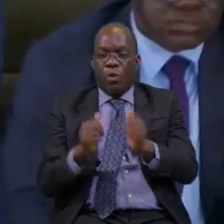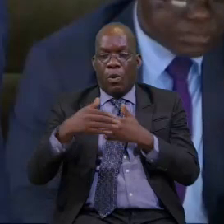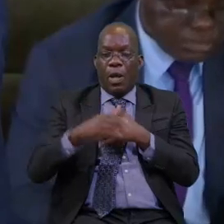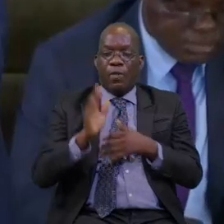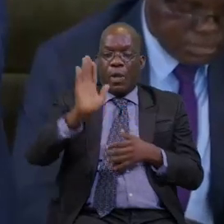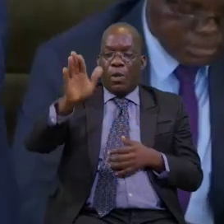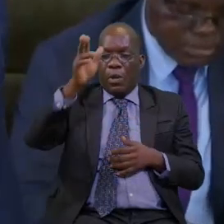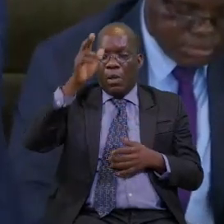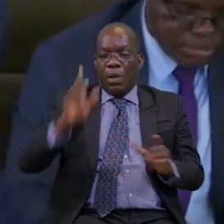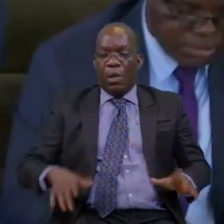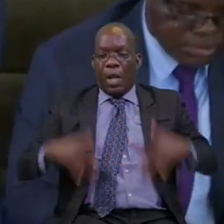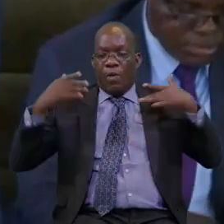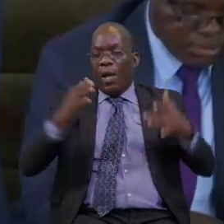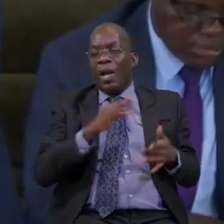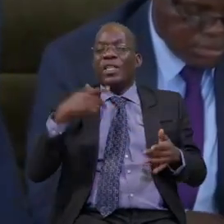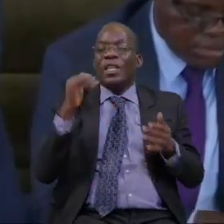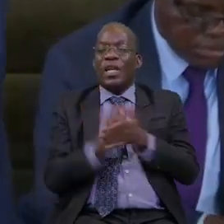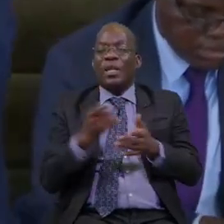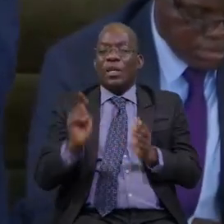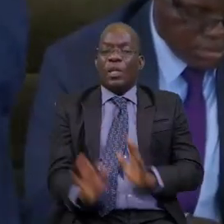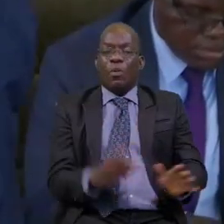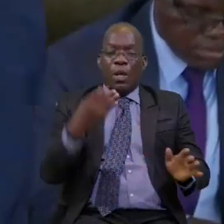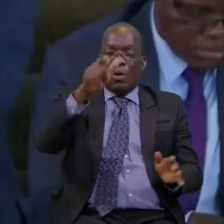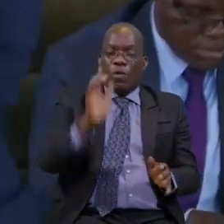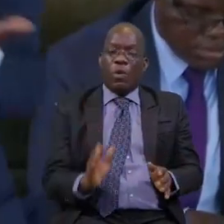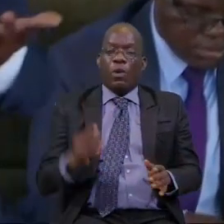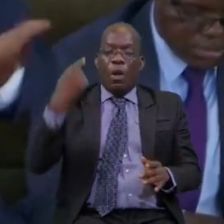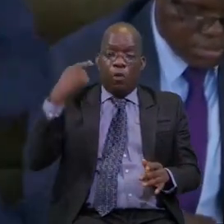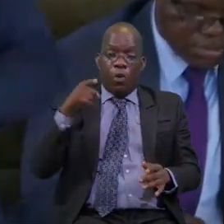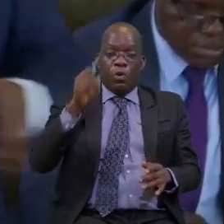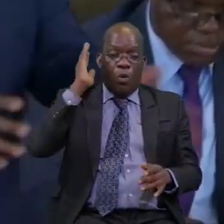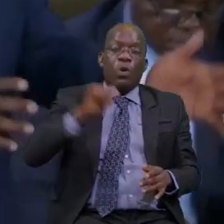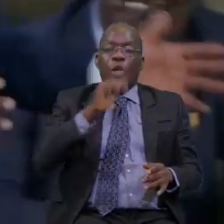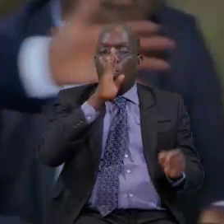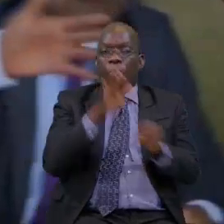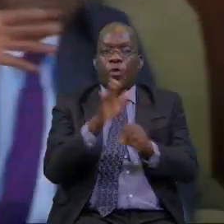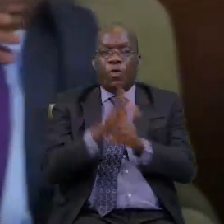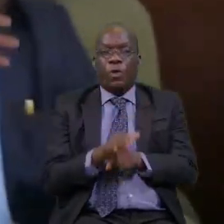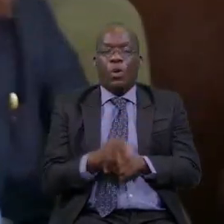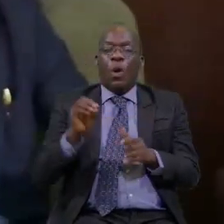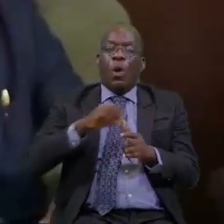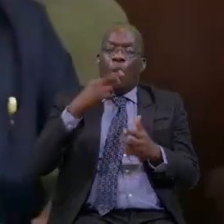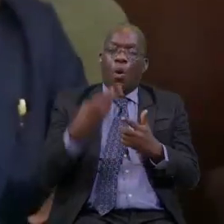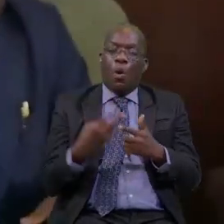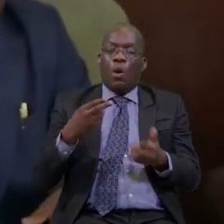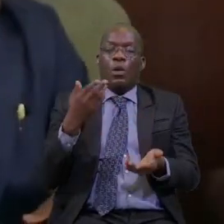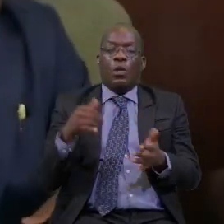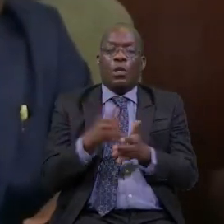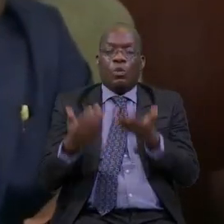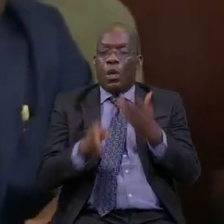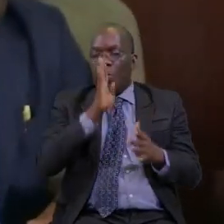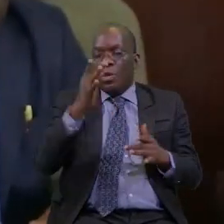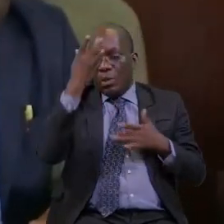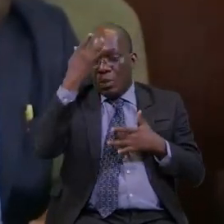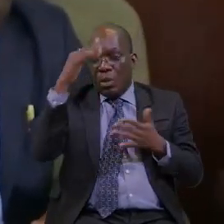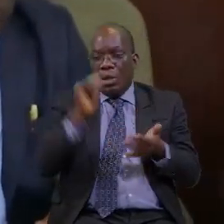plan of God for you will not be realized. Or it might be a disease that stands for a